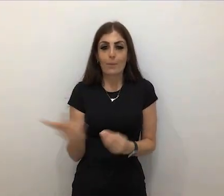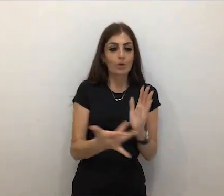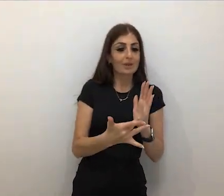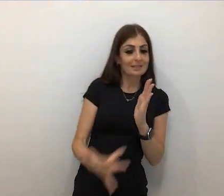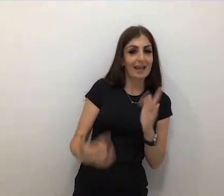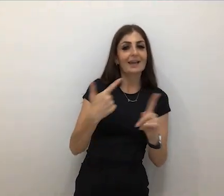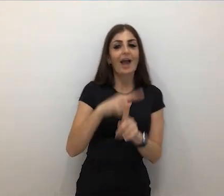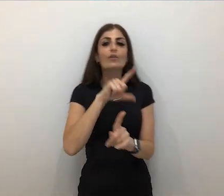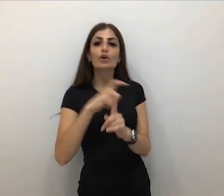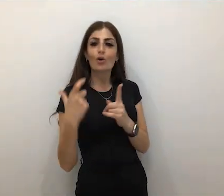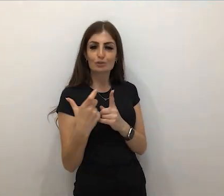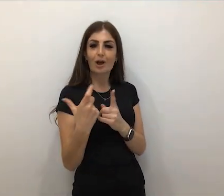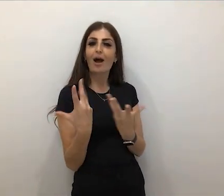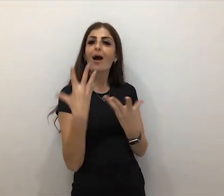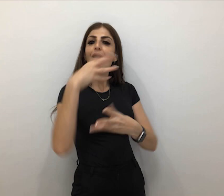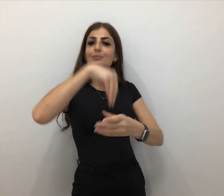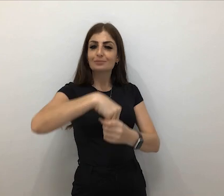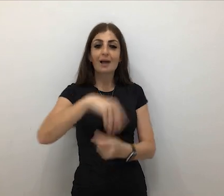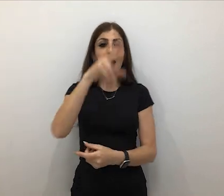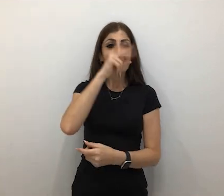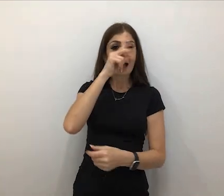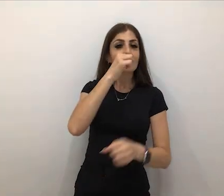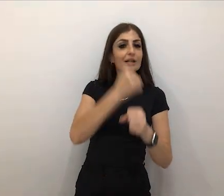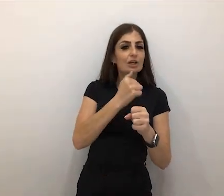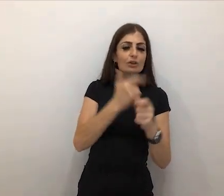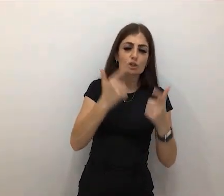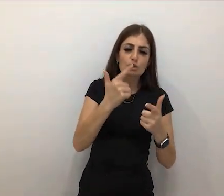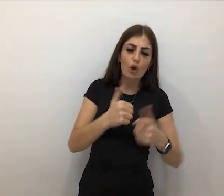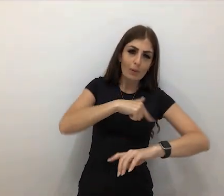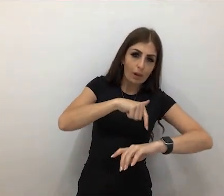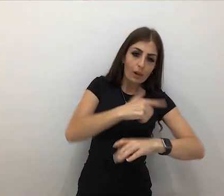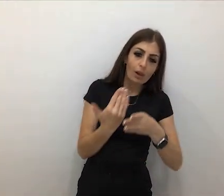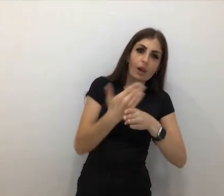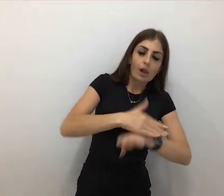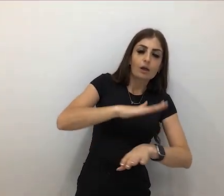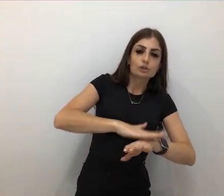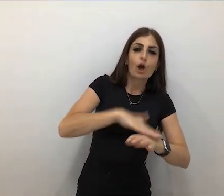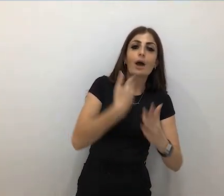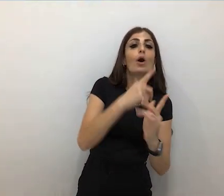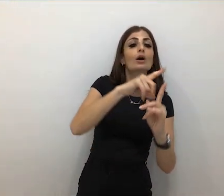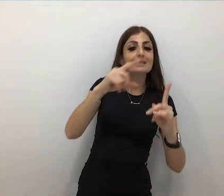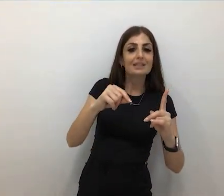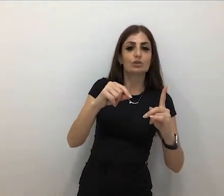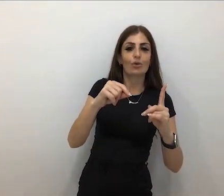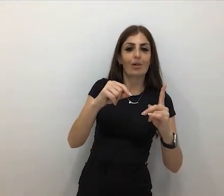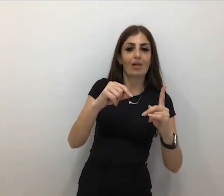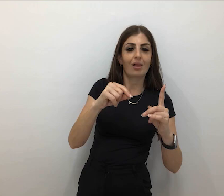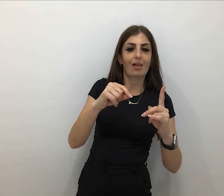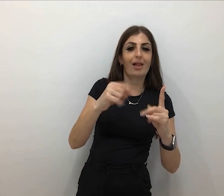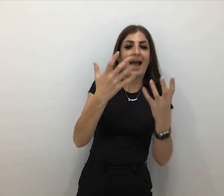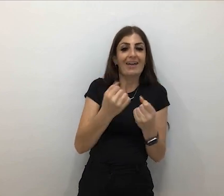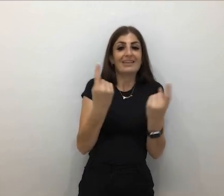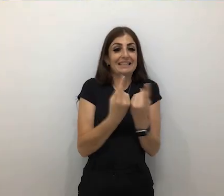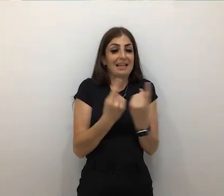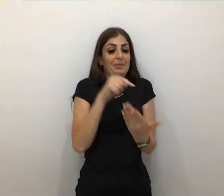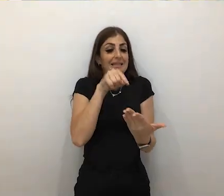and the cultural side. The younger generation who are spending so much more time in the digital space, having a digital token or a digitized